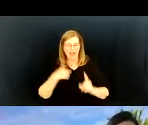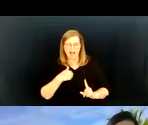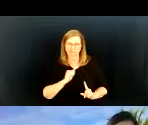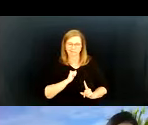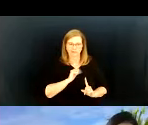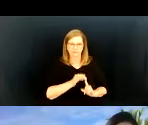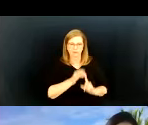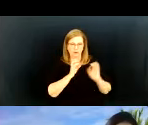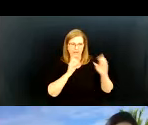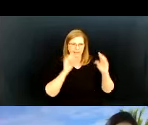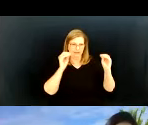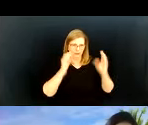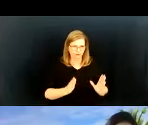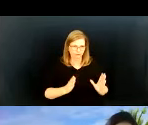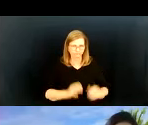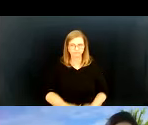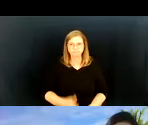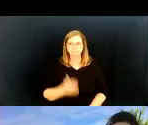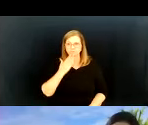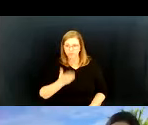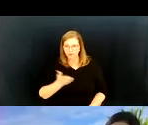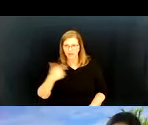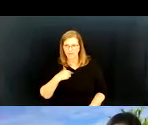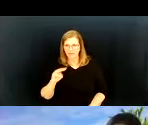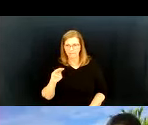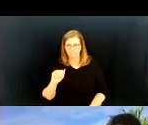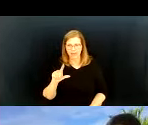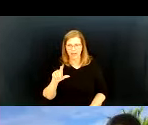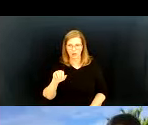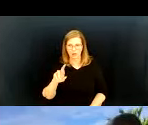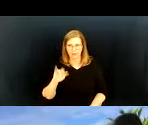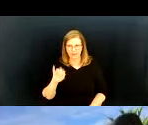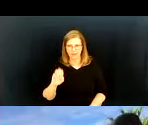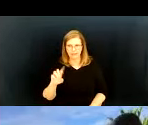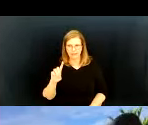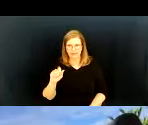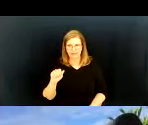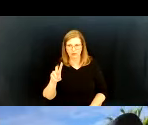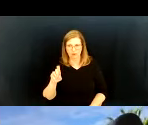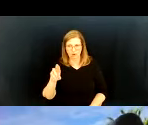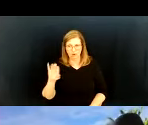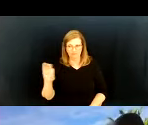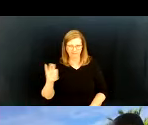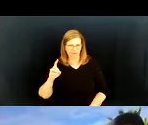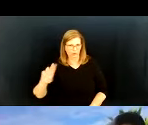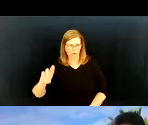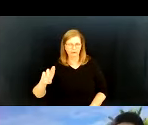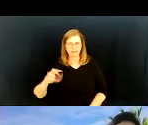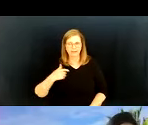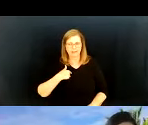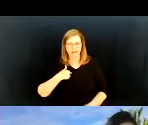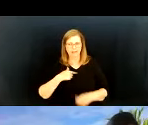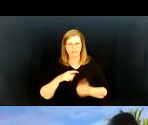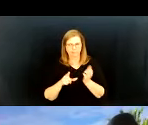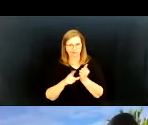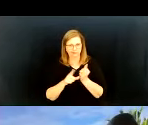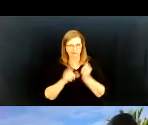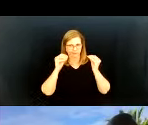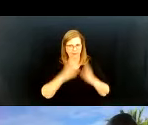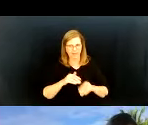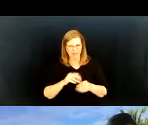Good morning. I'm Dr. Mallory Deerdorf. I am the Assistant Director at the Zero Center, which is at the University of Oklahoma. I